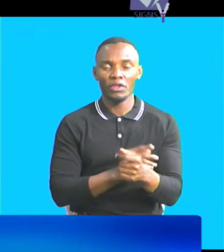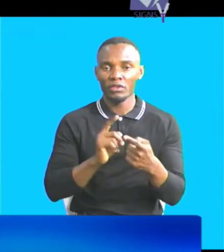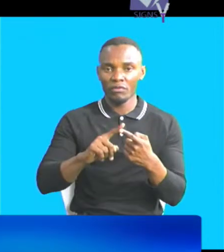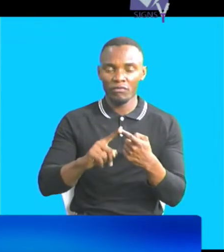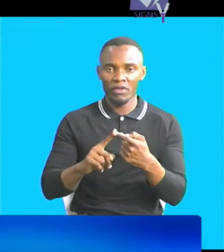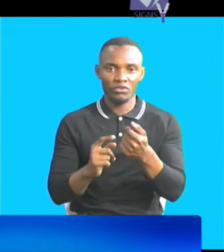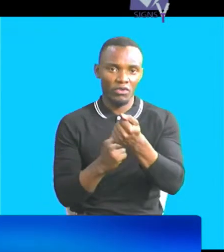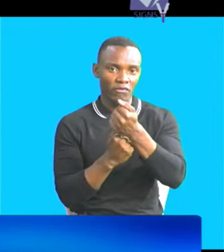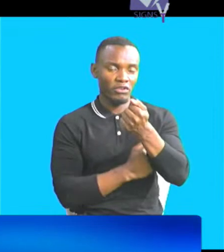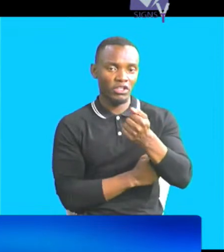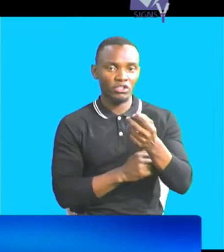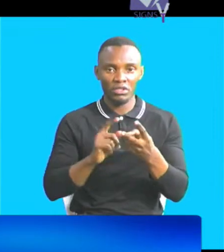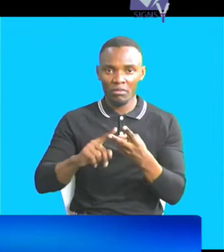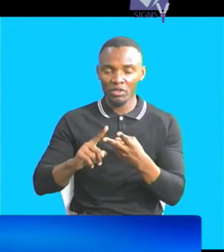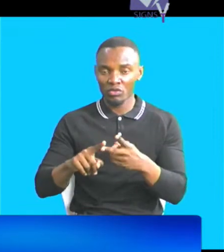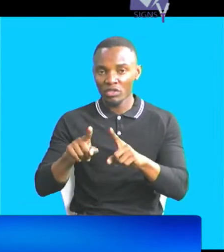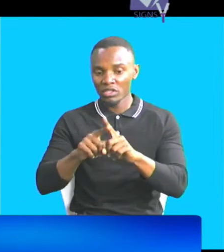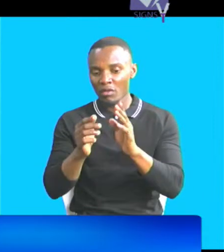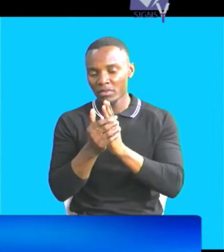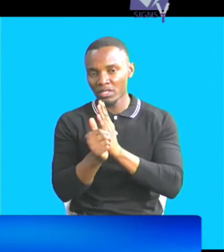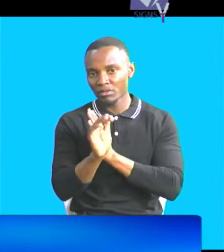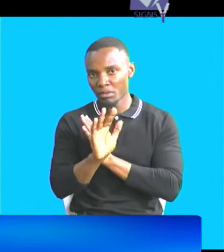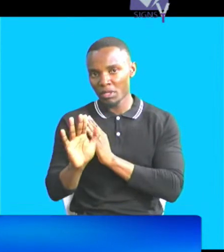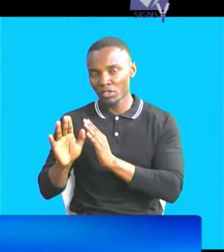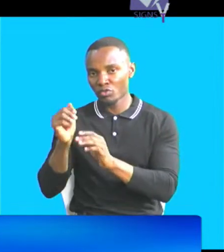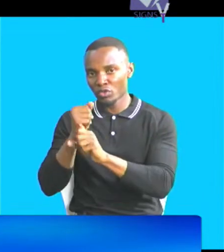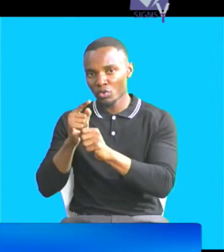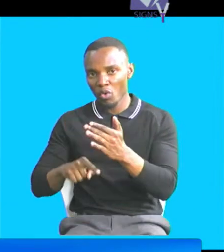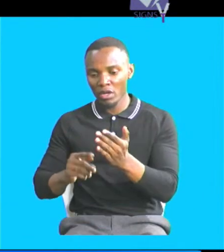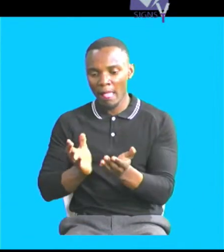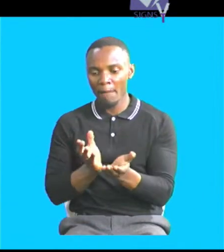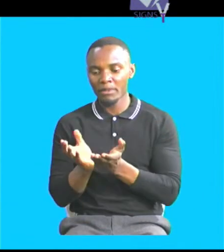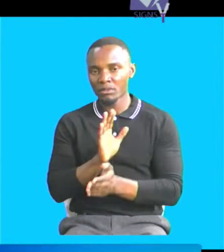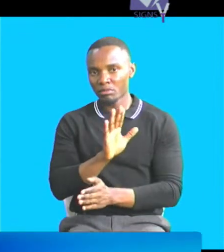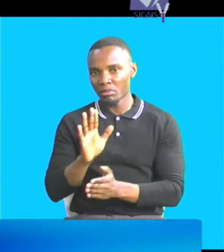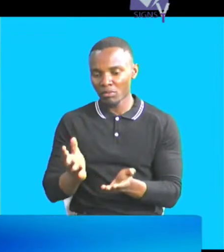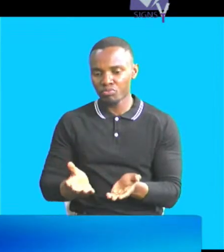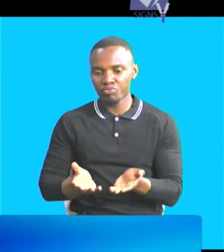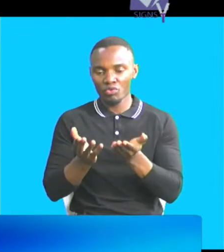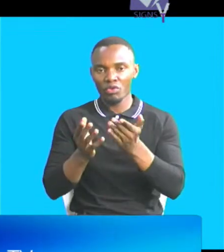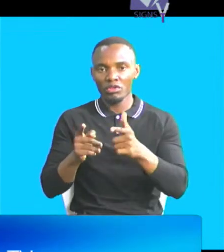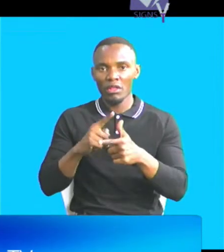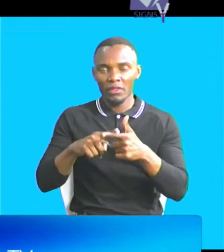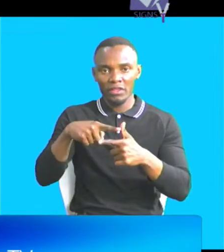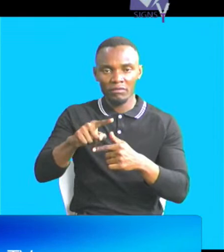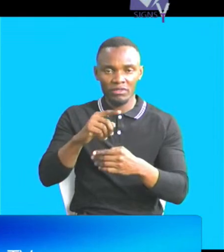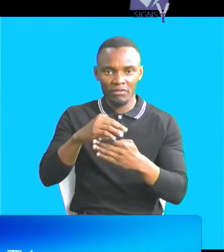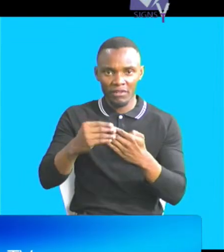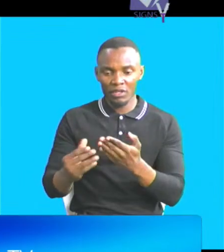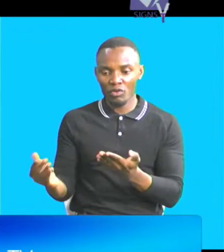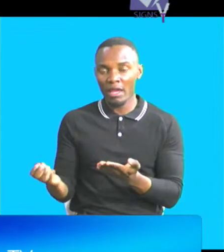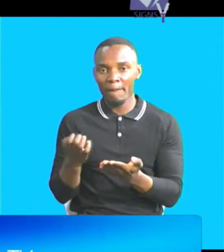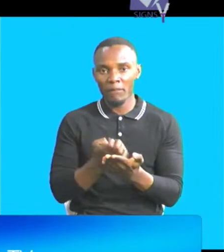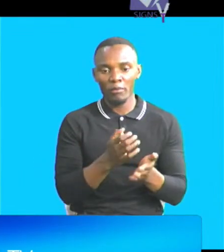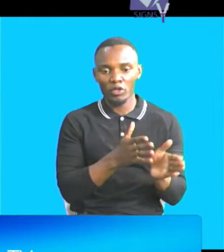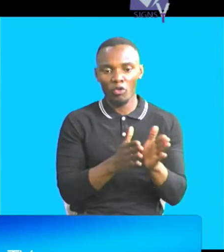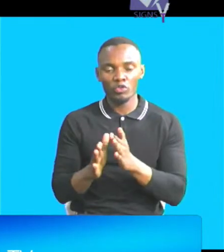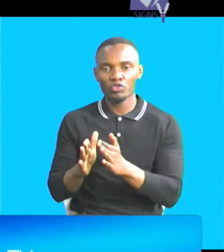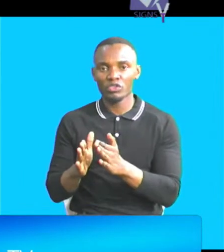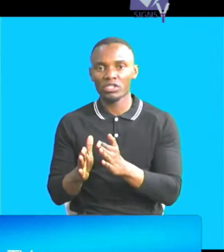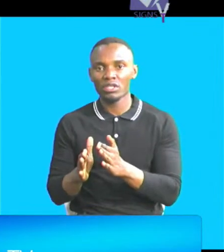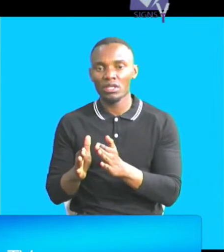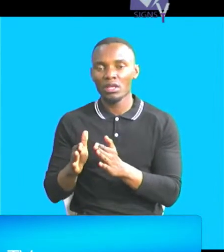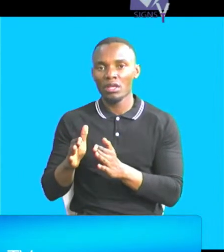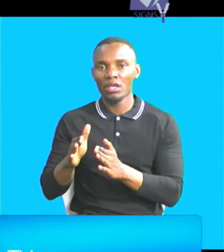foundation. Secondly, the skills they have learned, they will grow their businesses. So they will create employment opportunities within their own ecosystem